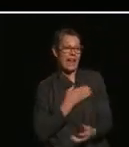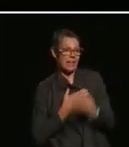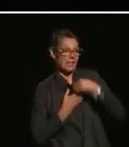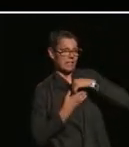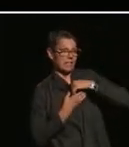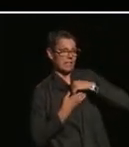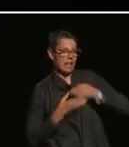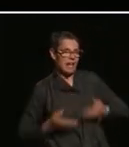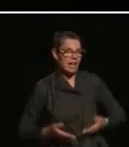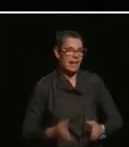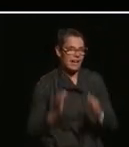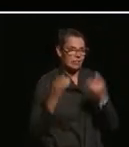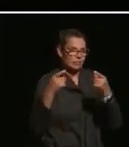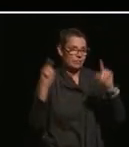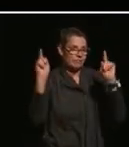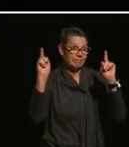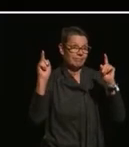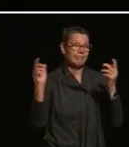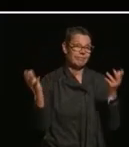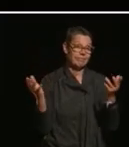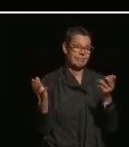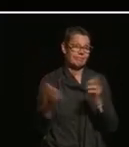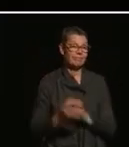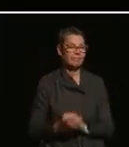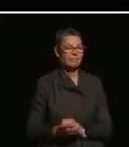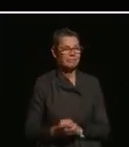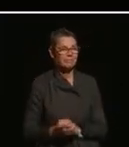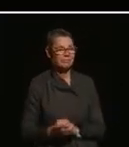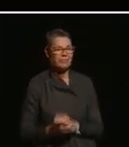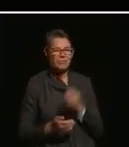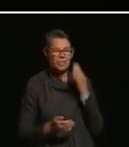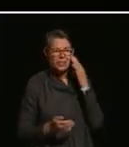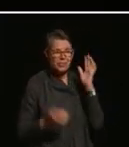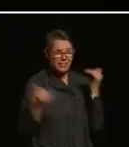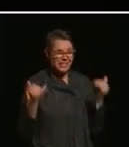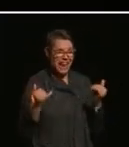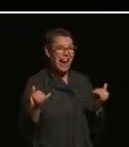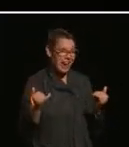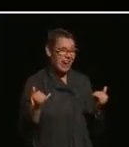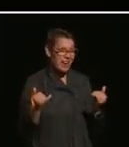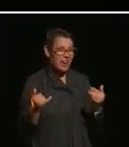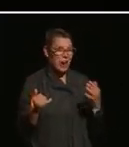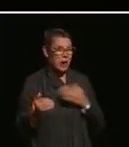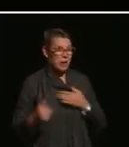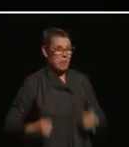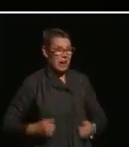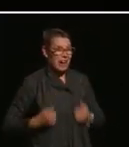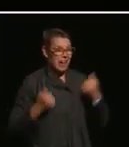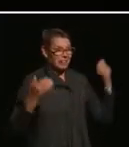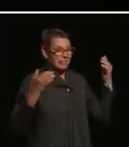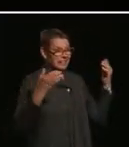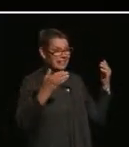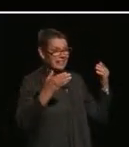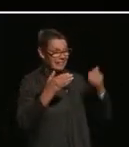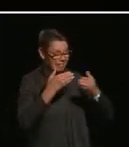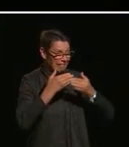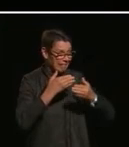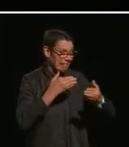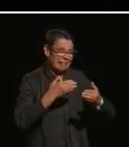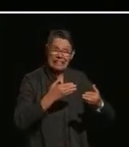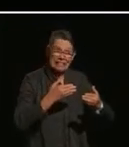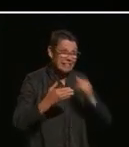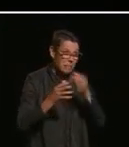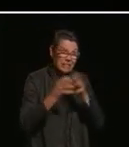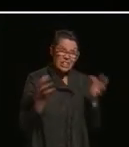Well, as the saying goes, I now have more years behind me than I have before me. And in the midst of my own loss, I want to